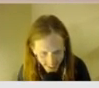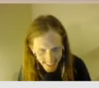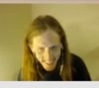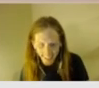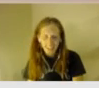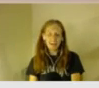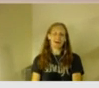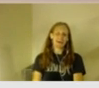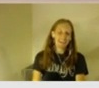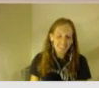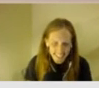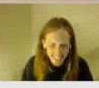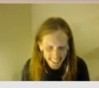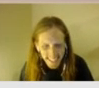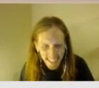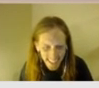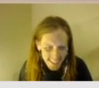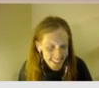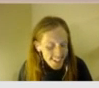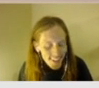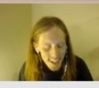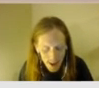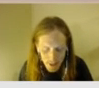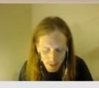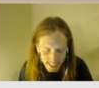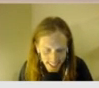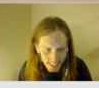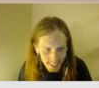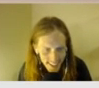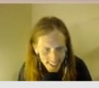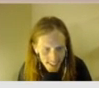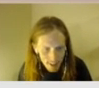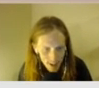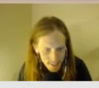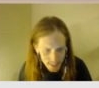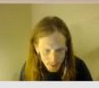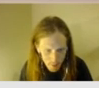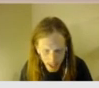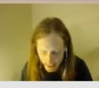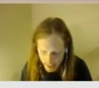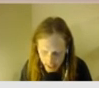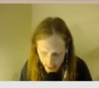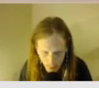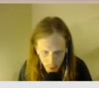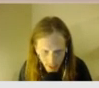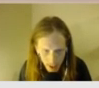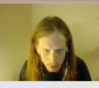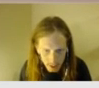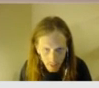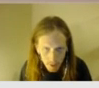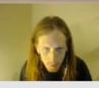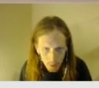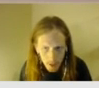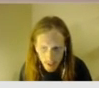This is going downhill. I will shut up now. Awesome. No, I really appreciate you you having a conversation with me, man. I think this is some super valuable